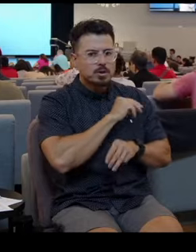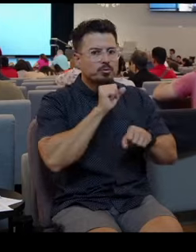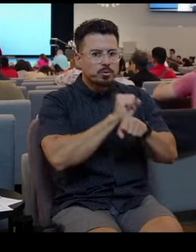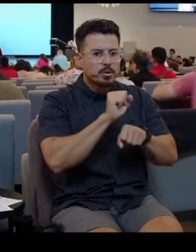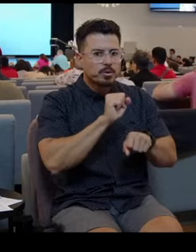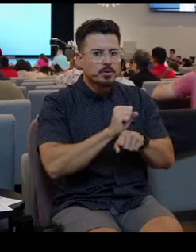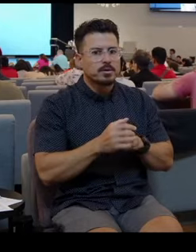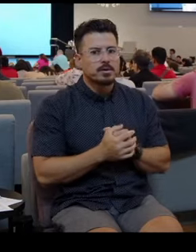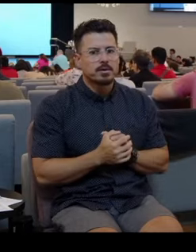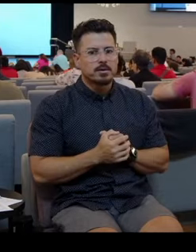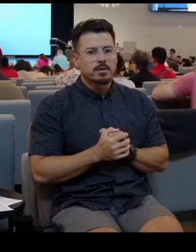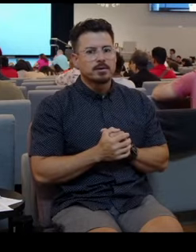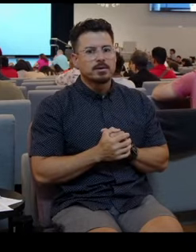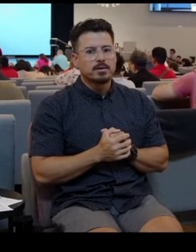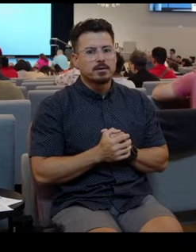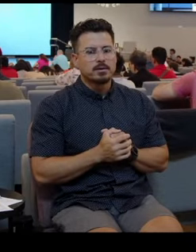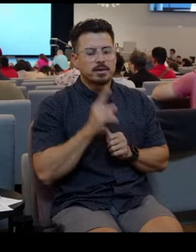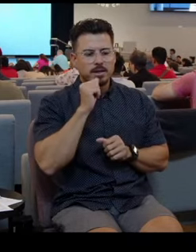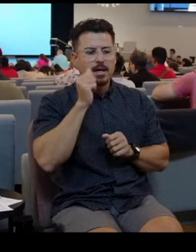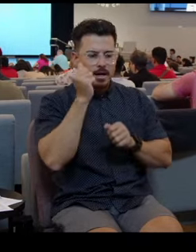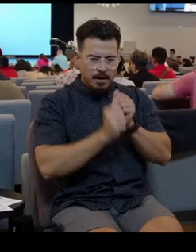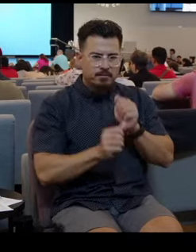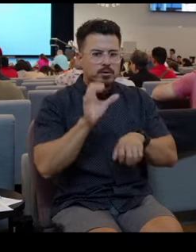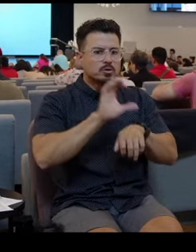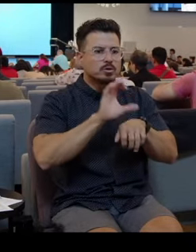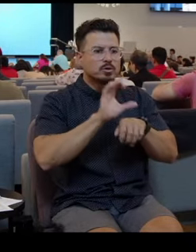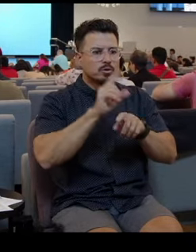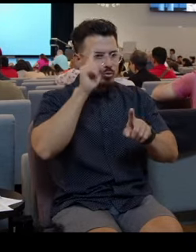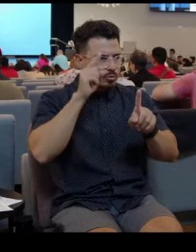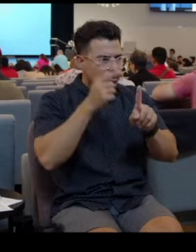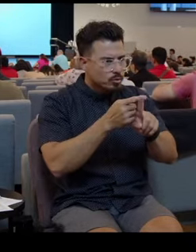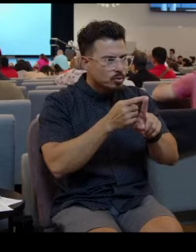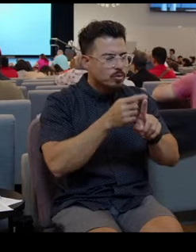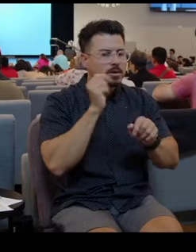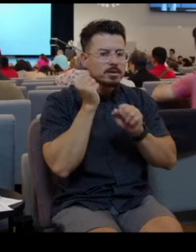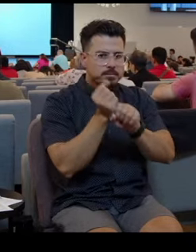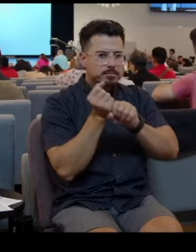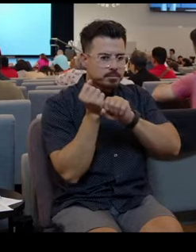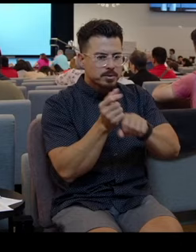In other words, that should be every church's goal, to hit these bases.